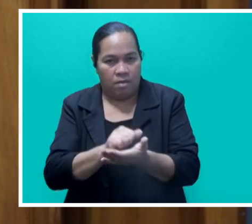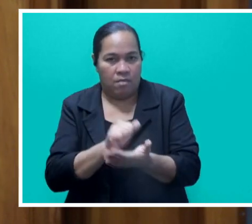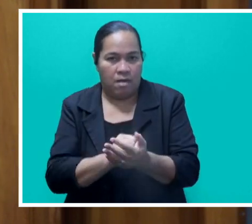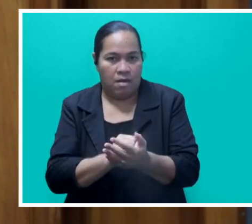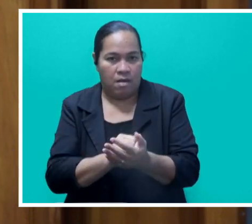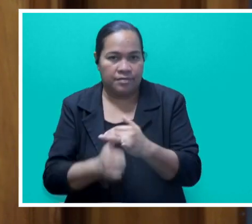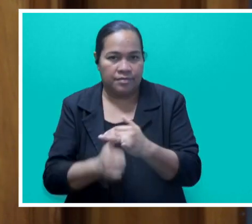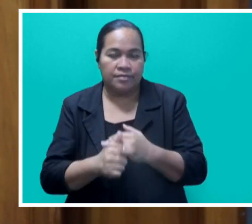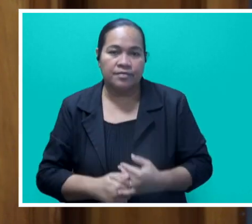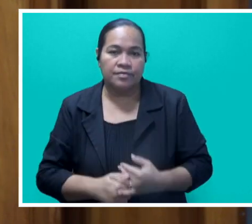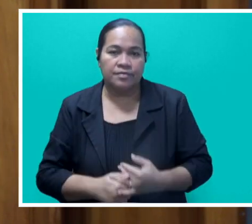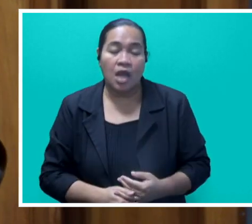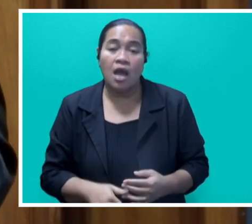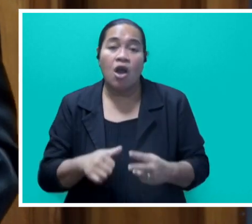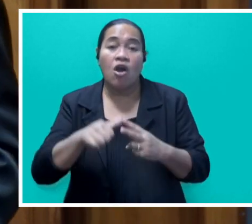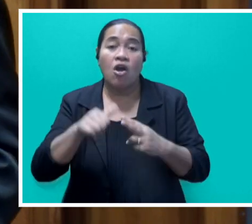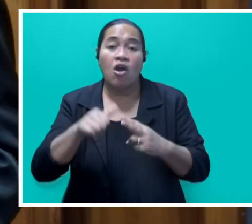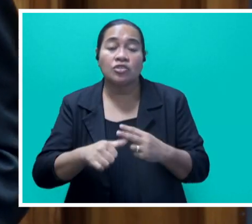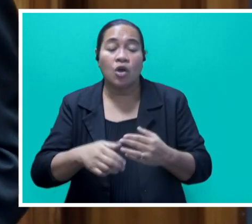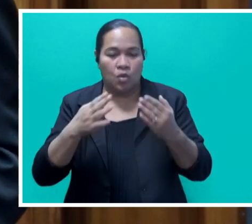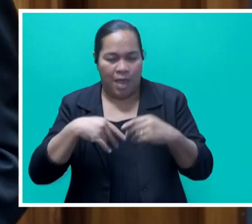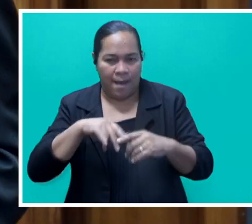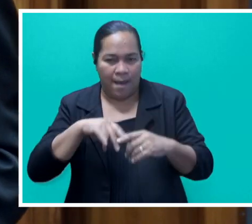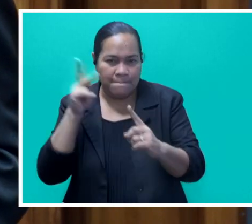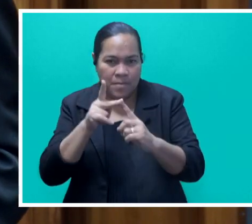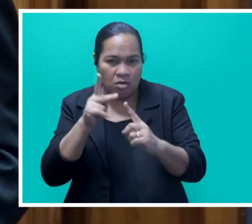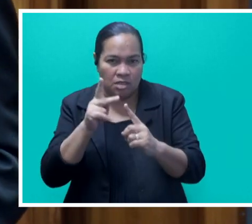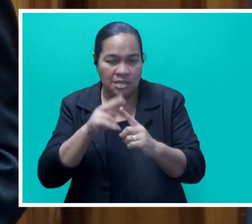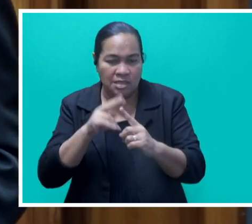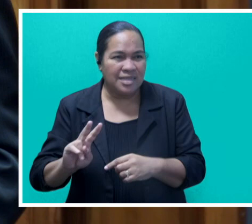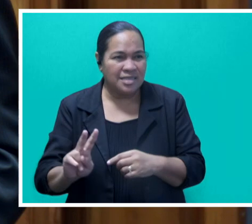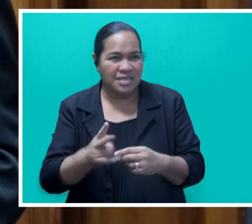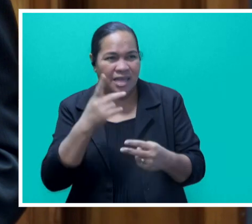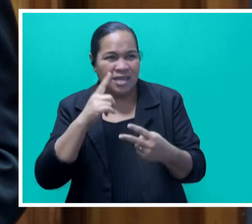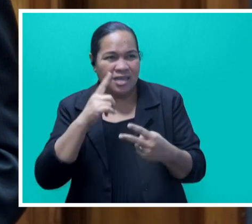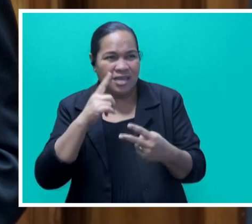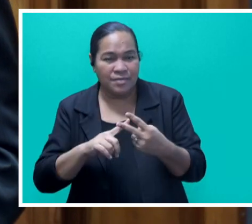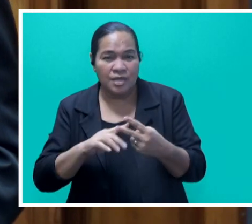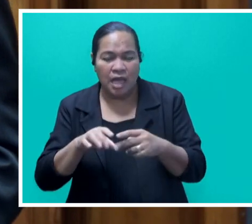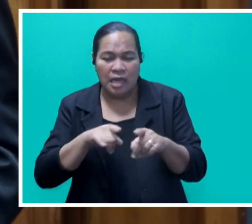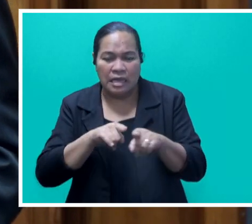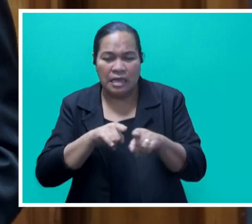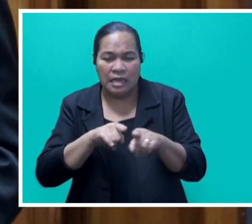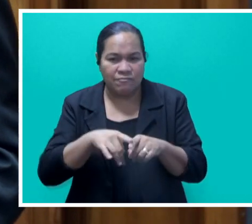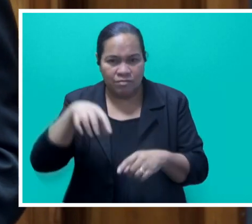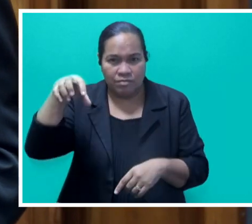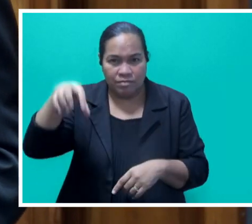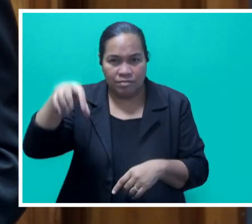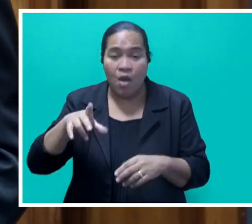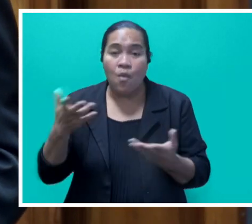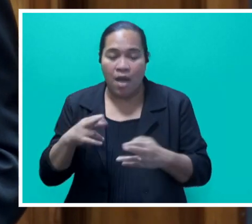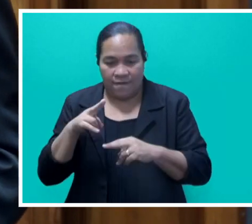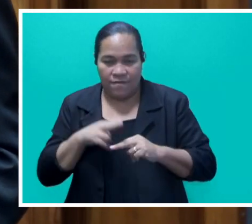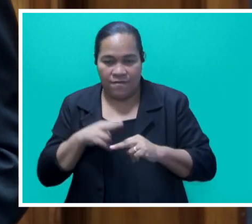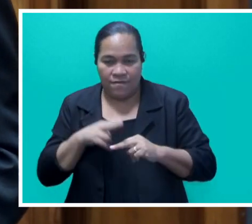Also, Mr. Speaker, sir, we are prioritizing the second submarine cable landing station in Fiji, which will transform